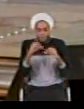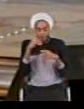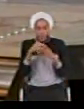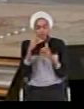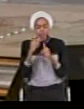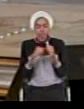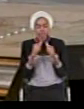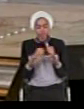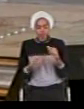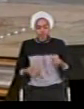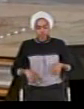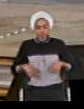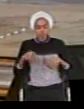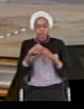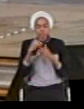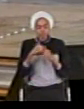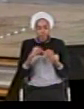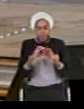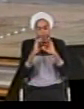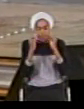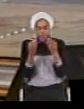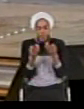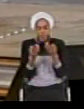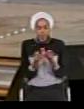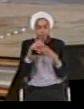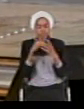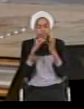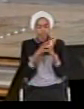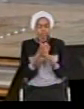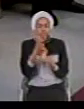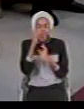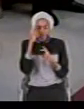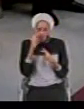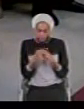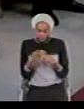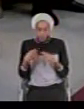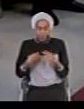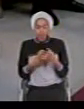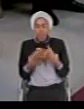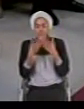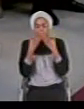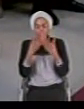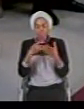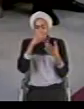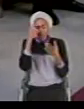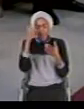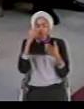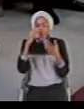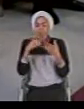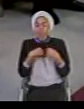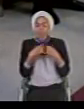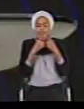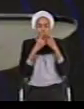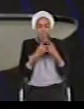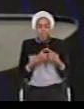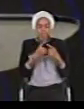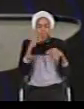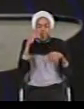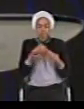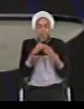every life, in every family, in Jesus' name. We thank you because we know you have answered.